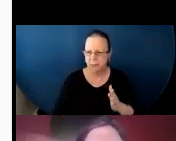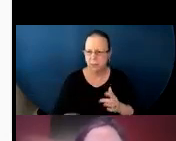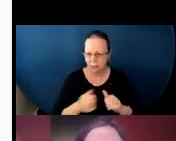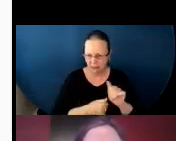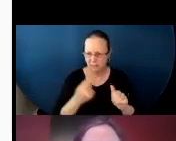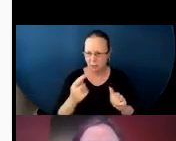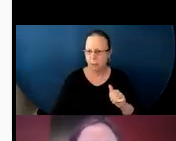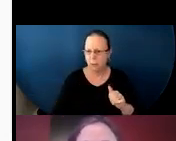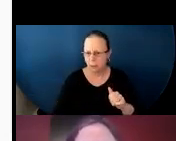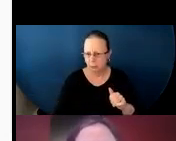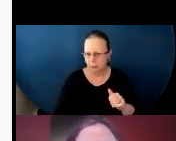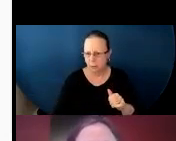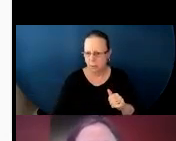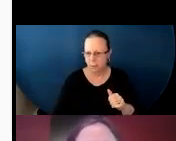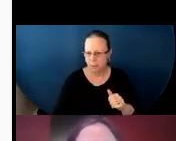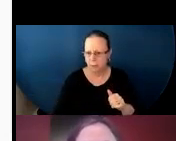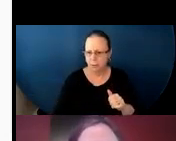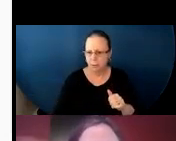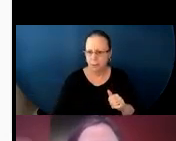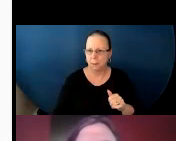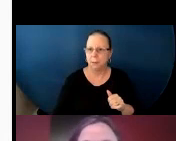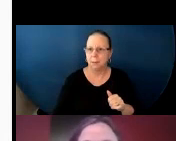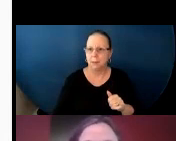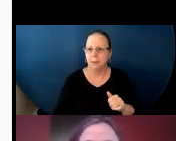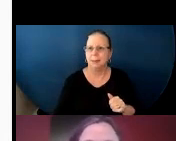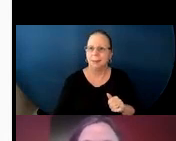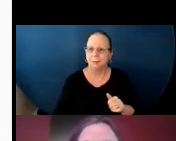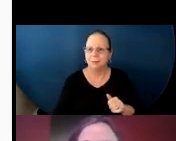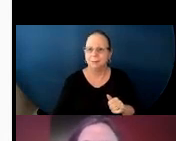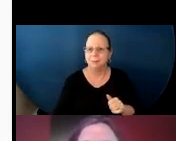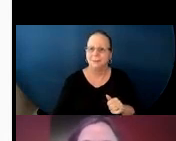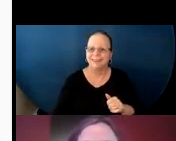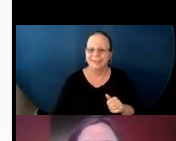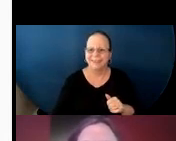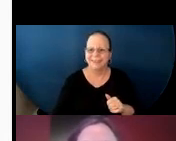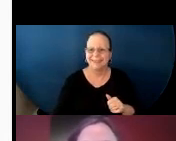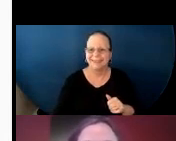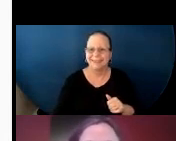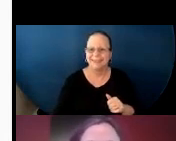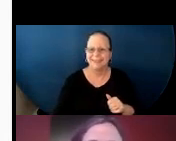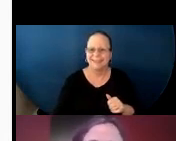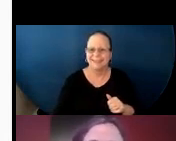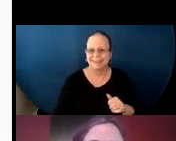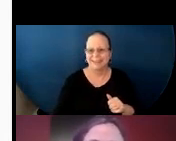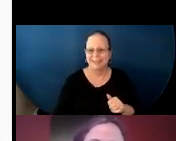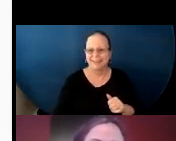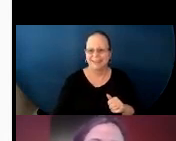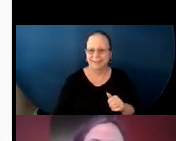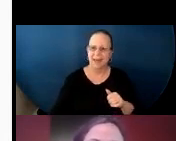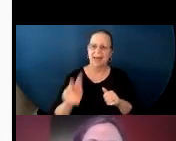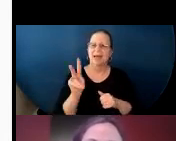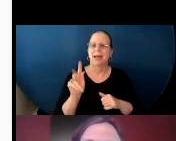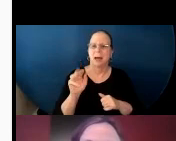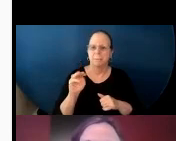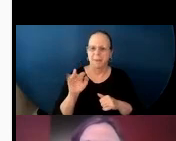everyone's, Kamisha is waving, and this is a great group. So is Josh now. So